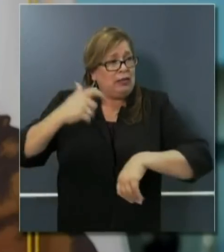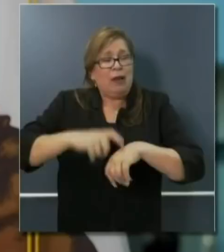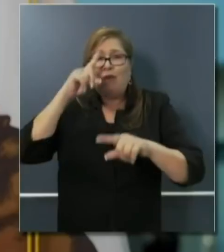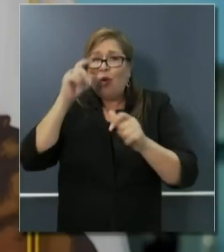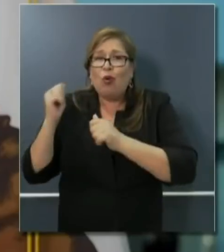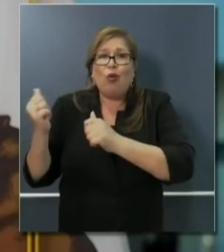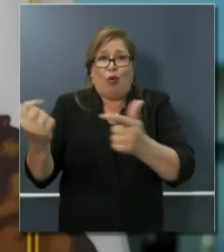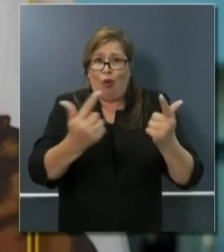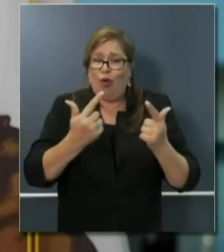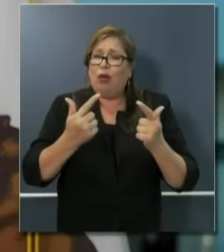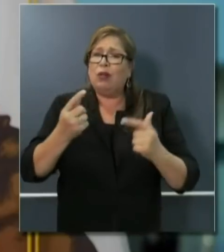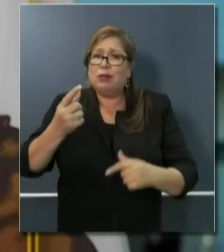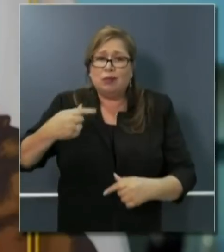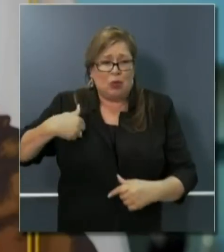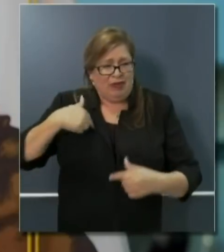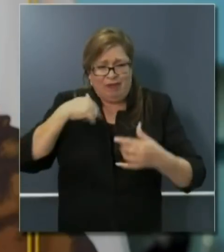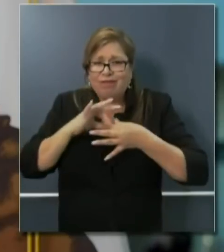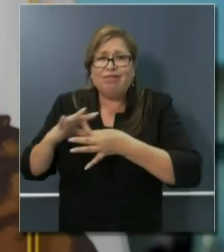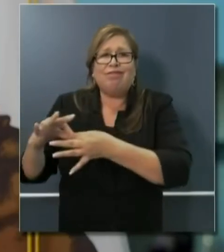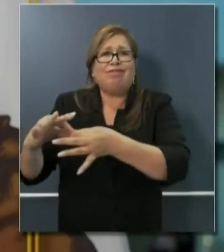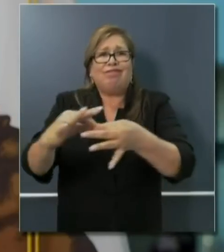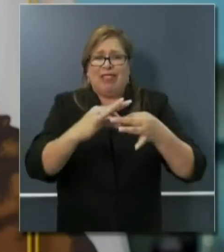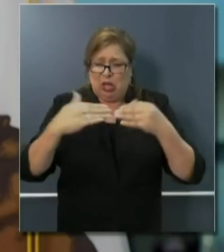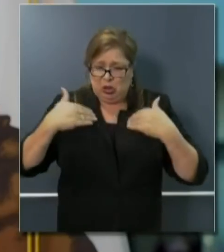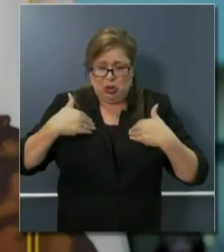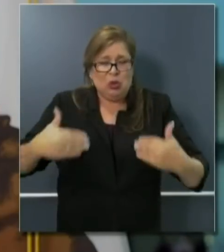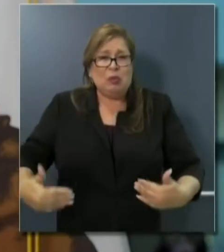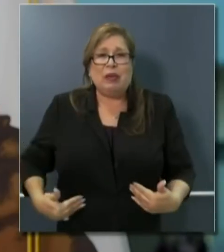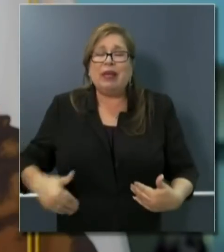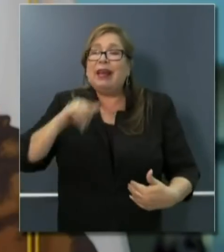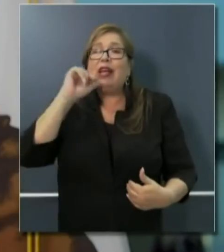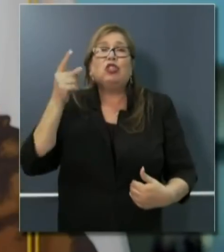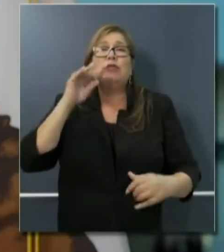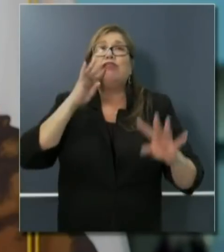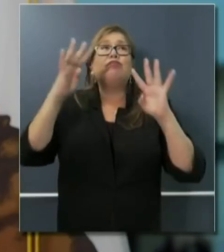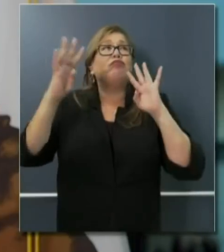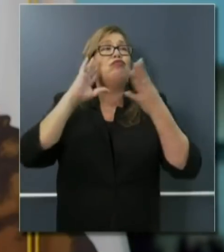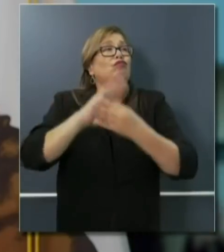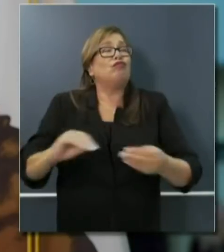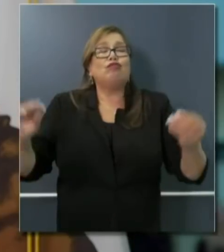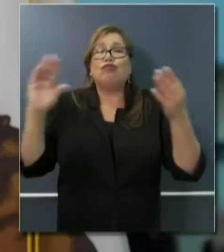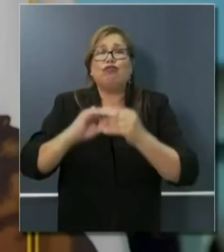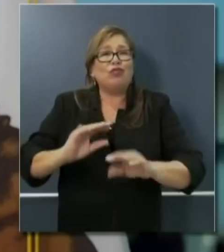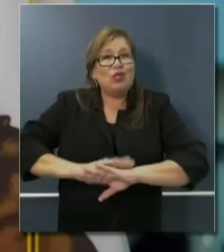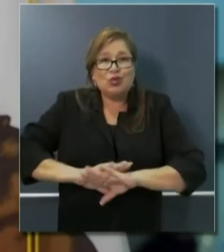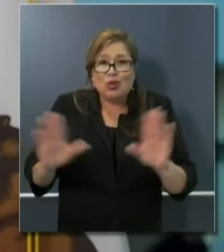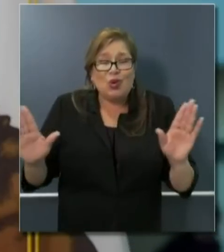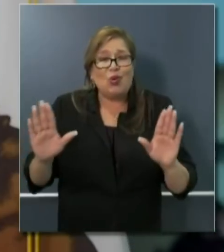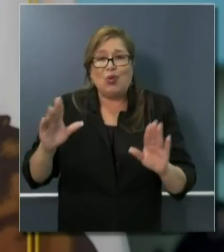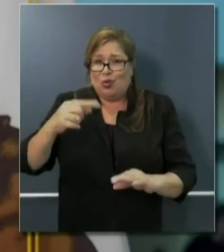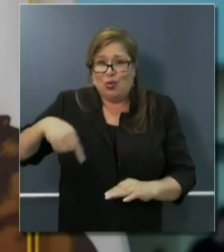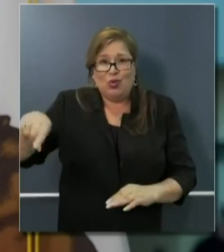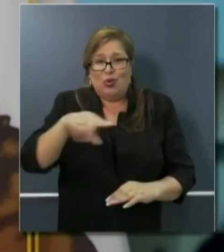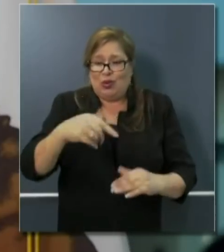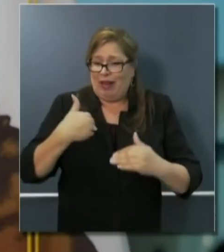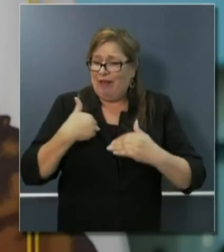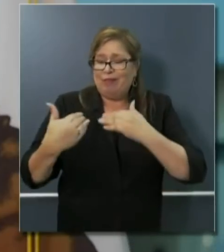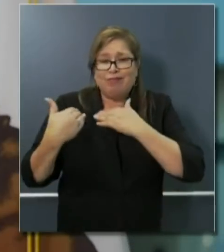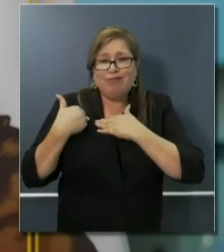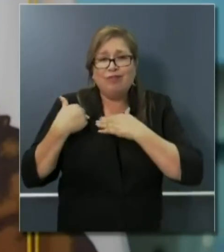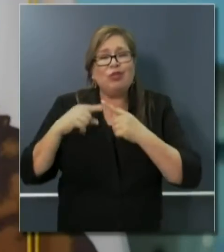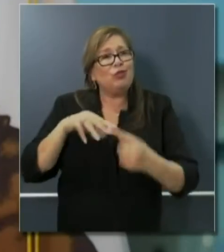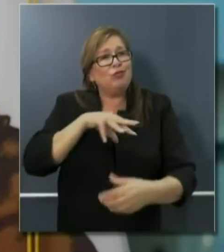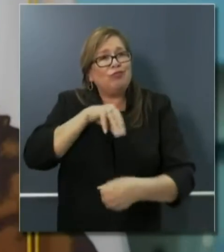remind people of our common humanity. It's more than just rhetoric. It's more than just words. It's seeing people exercise their civic